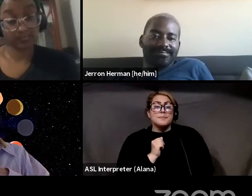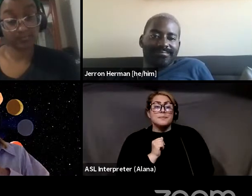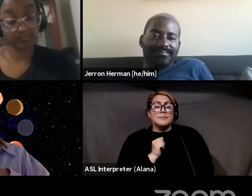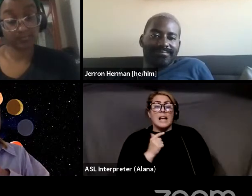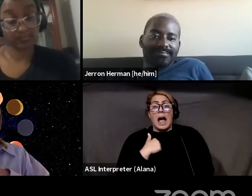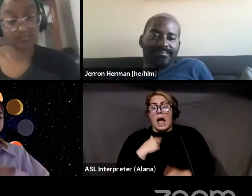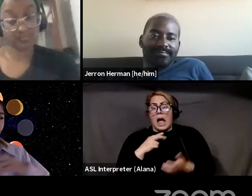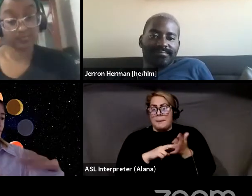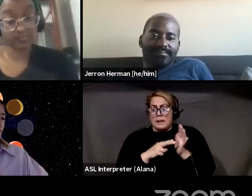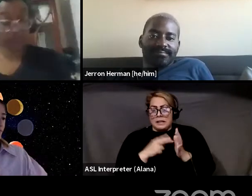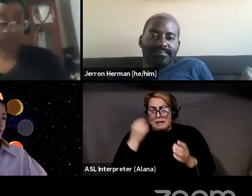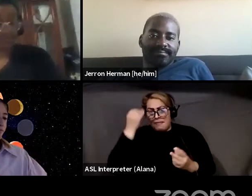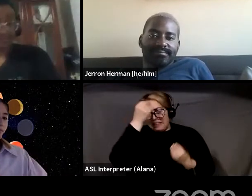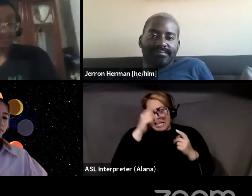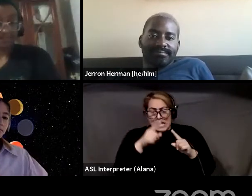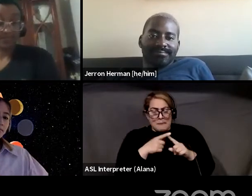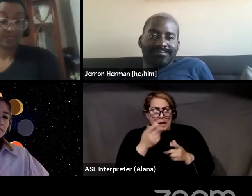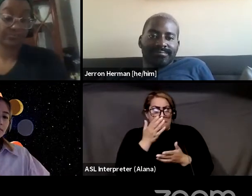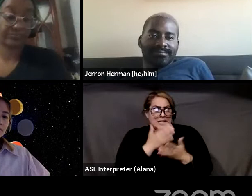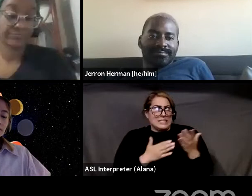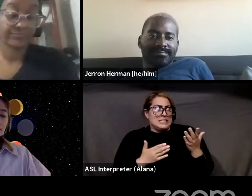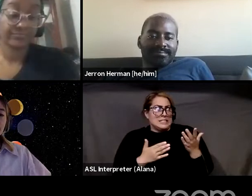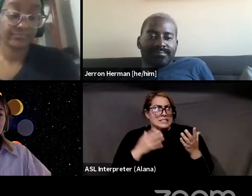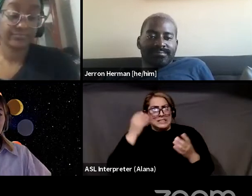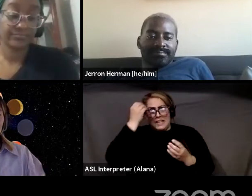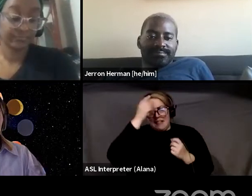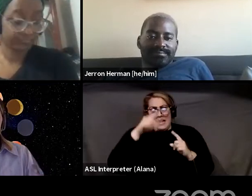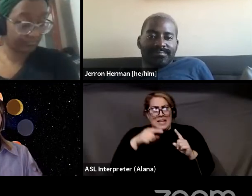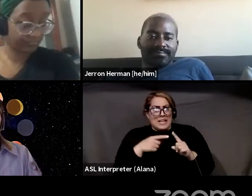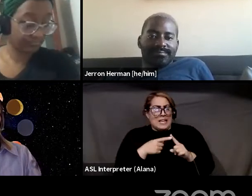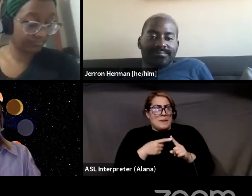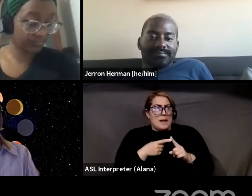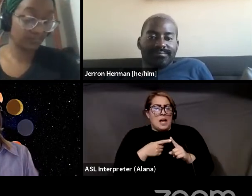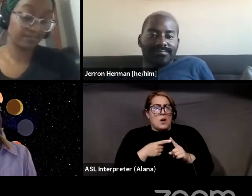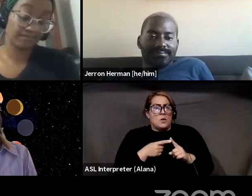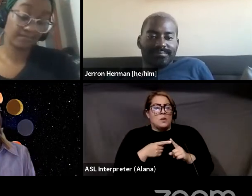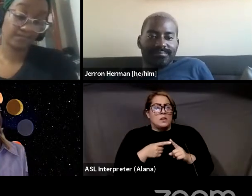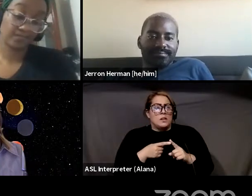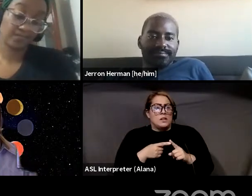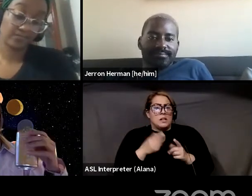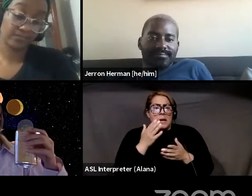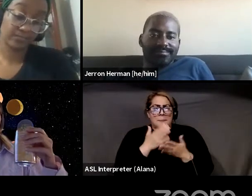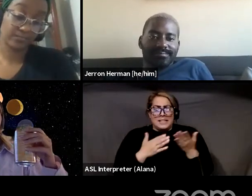I mean, thinking about a piece as a